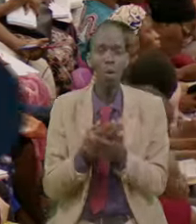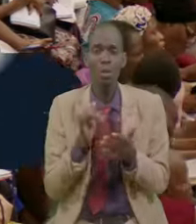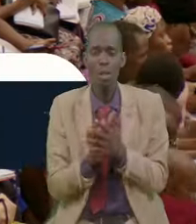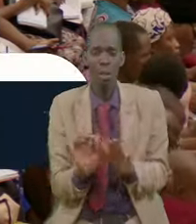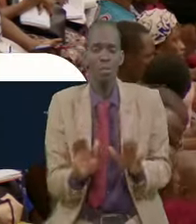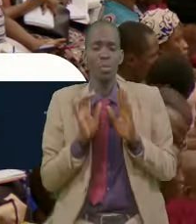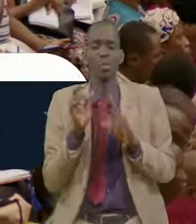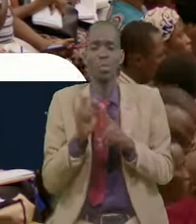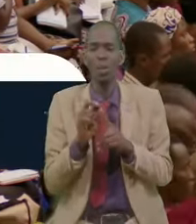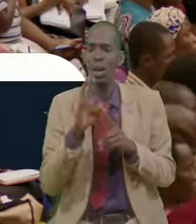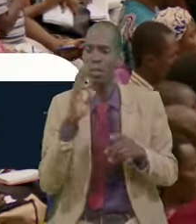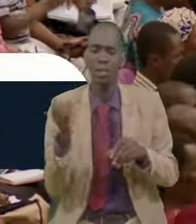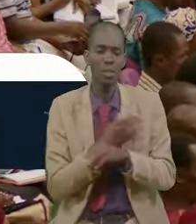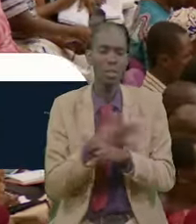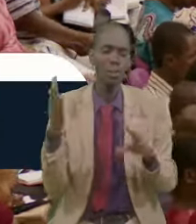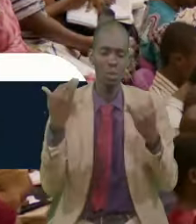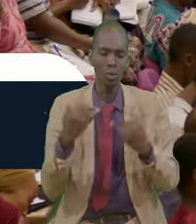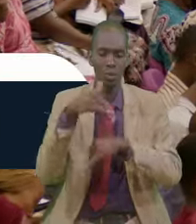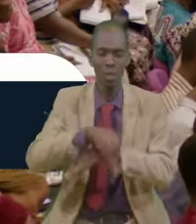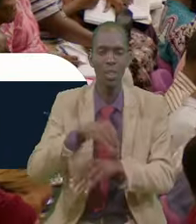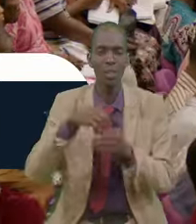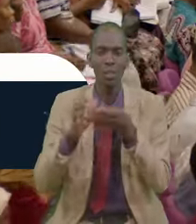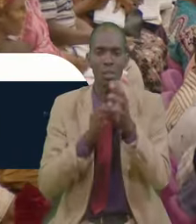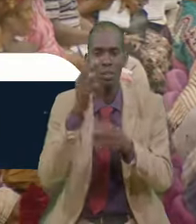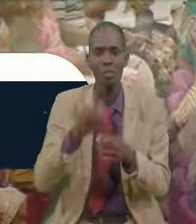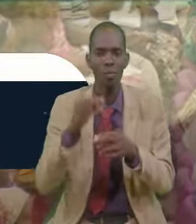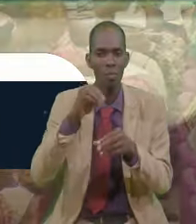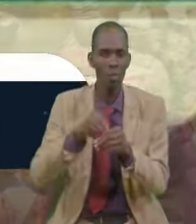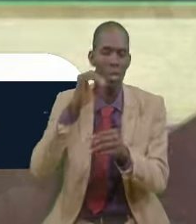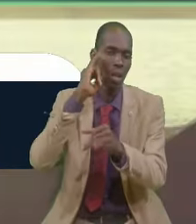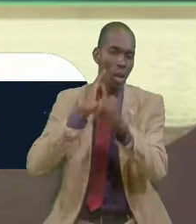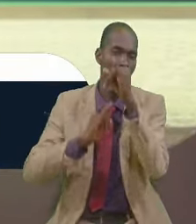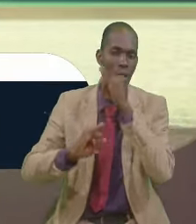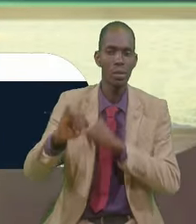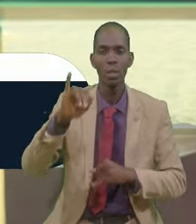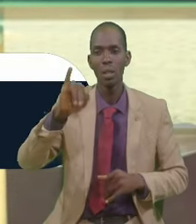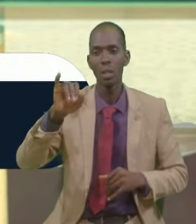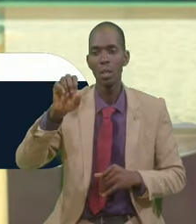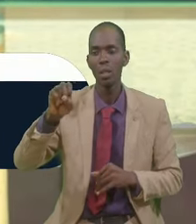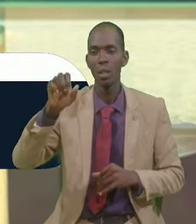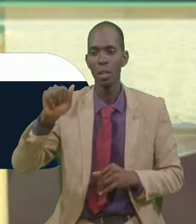tonight. Look at Isaiah chapter 54, and